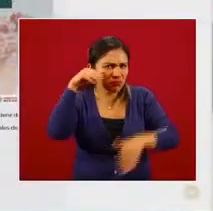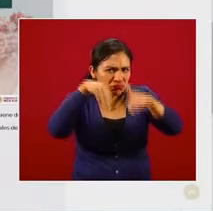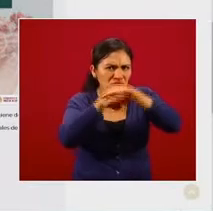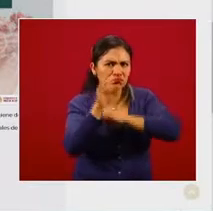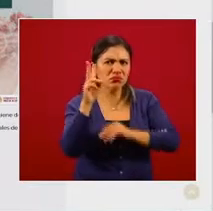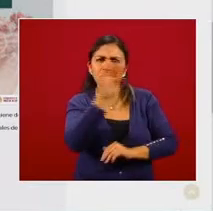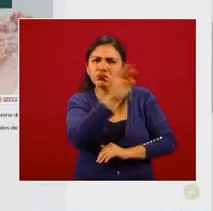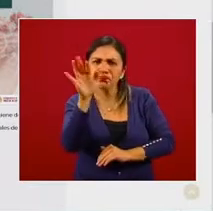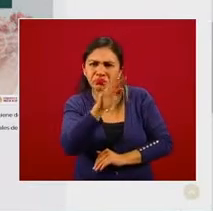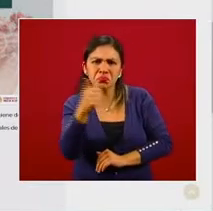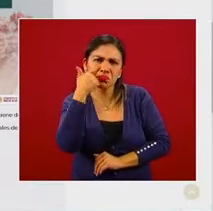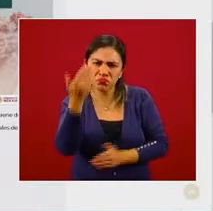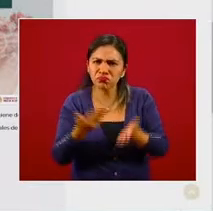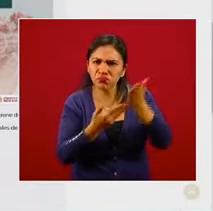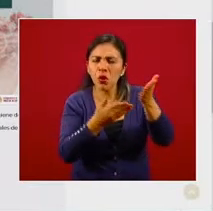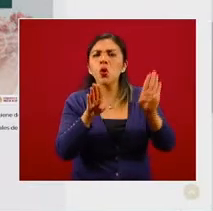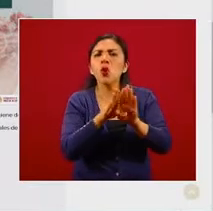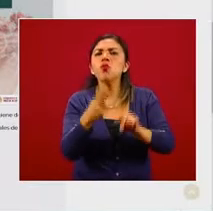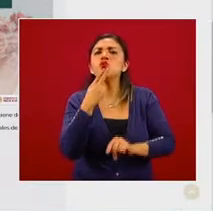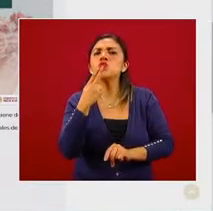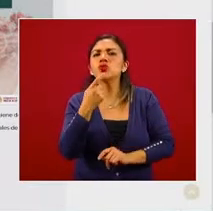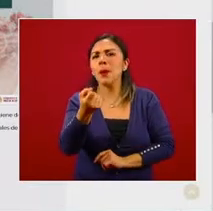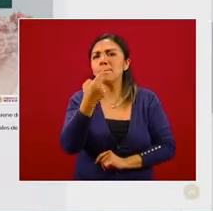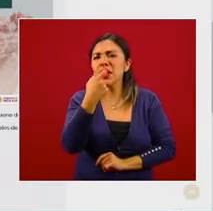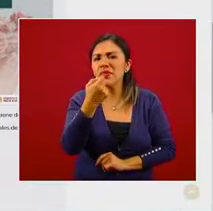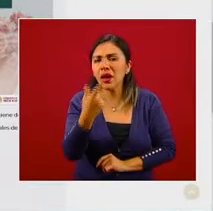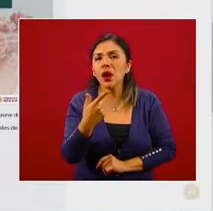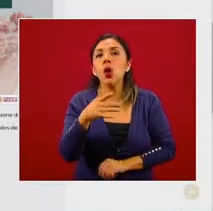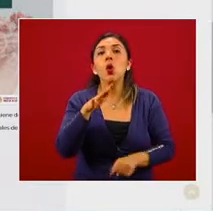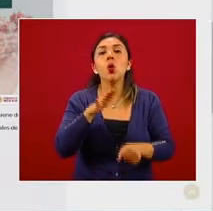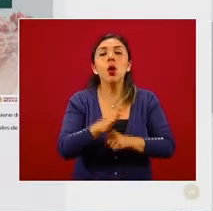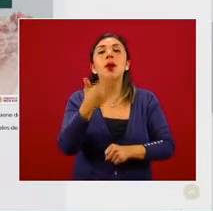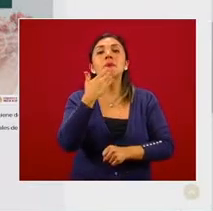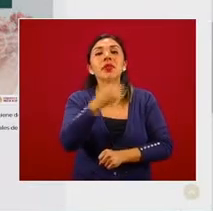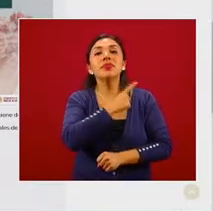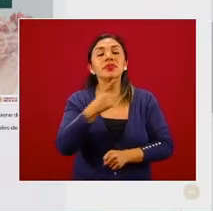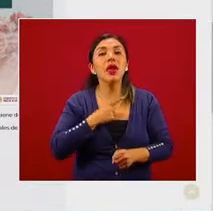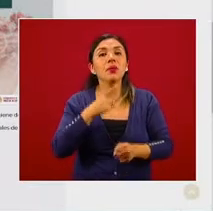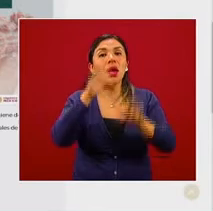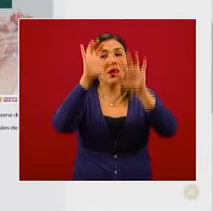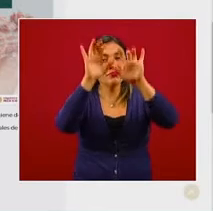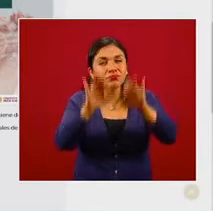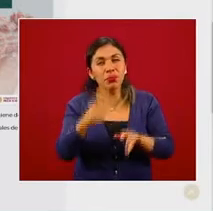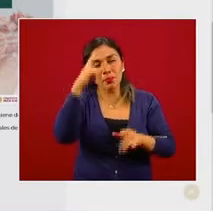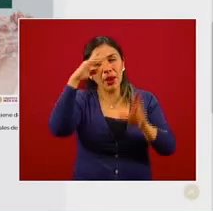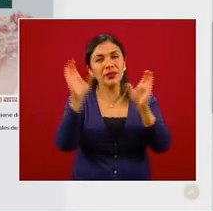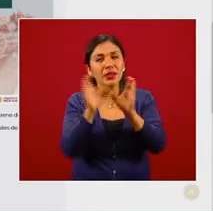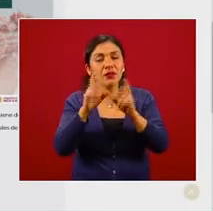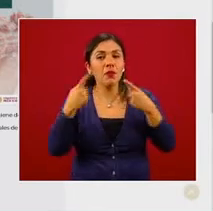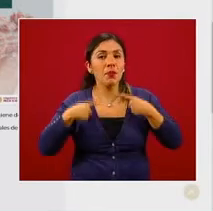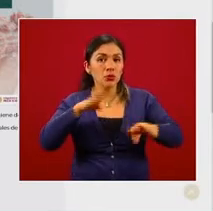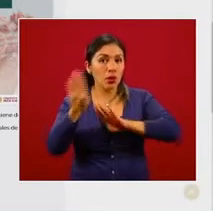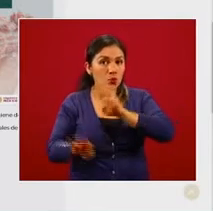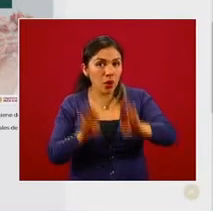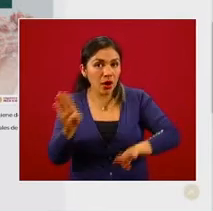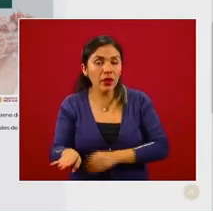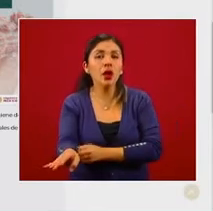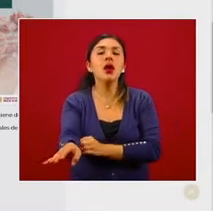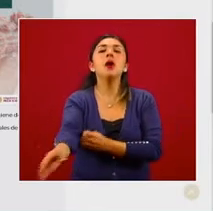time. You can consult these documents at any time. We have medication use. We have how to fill out